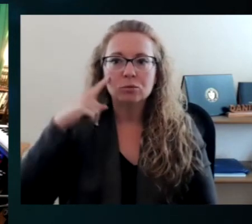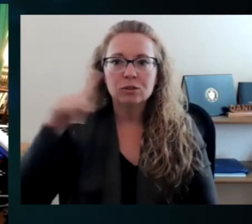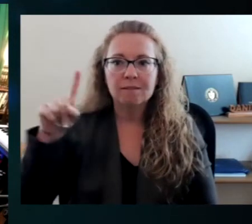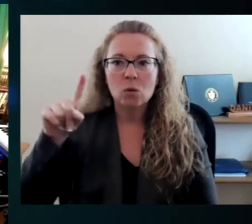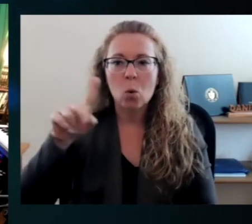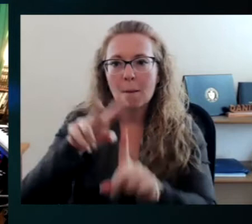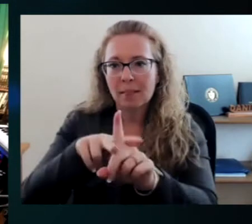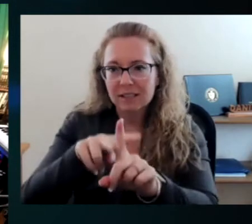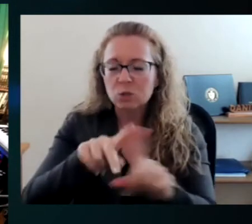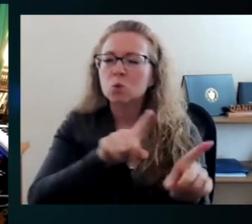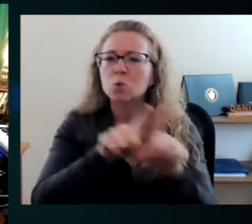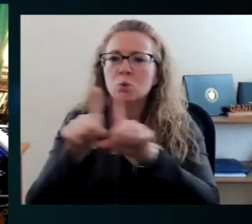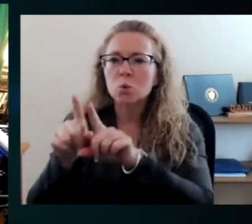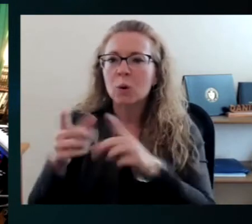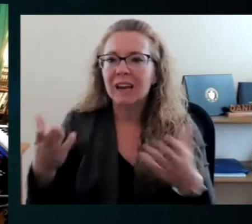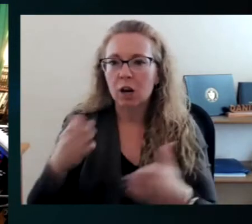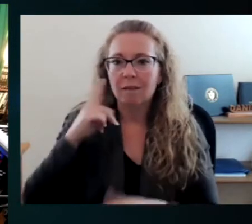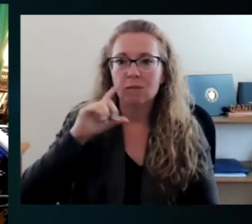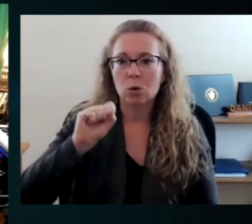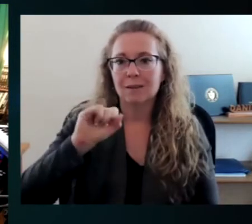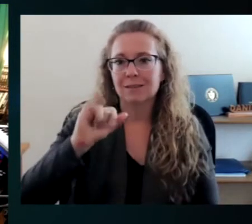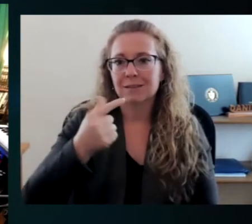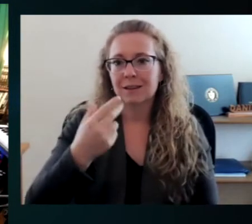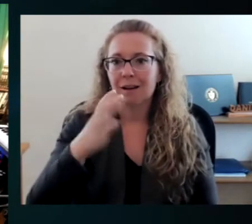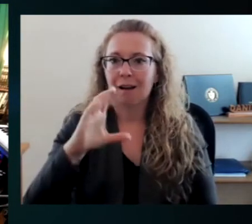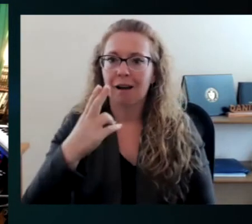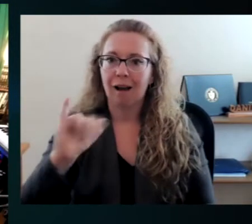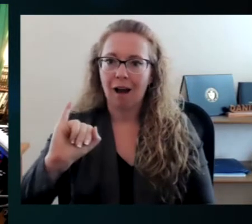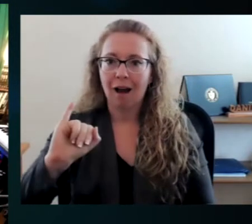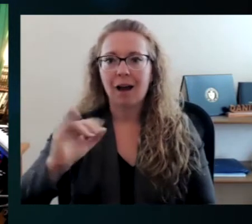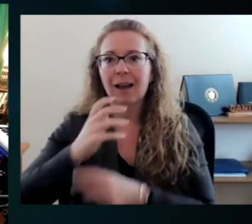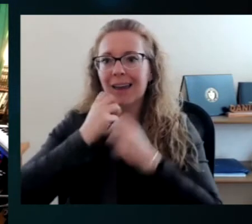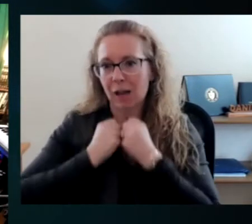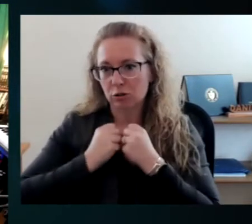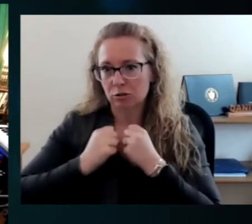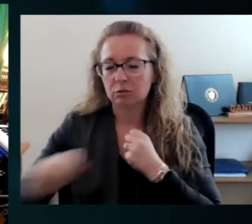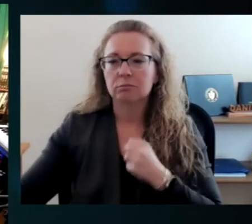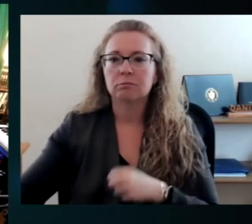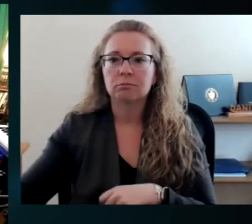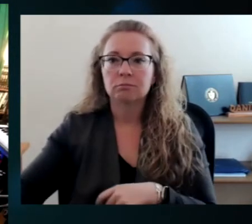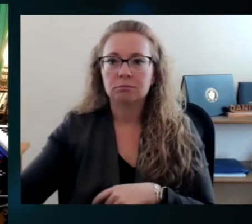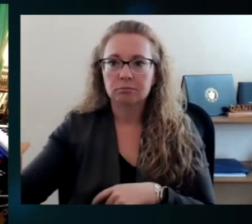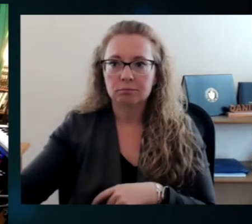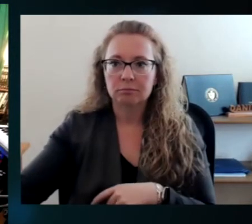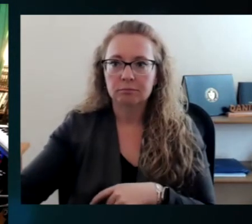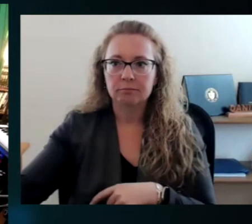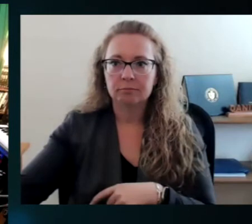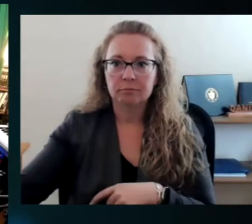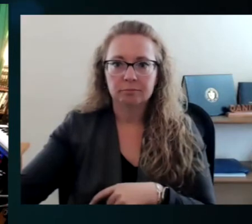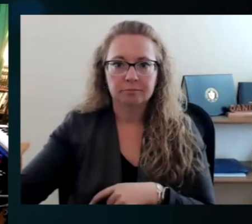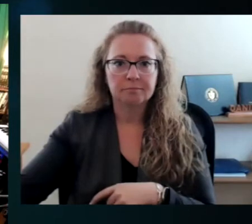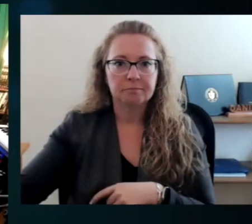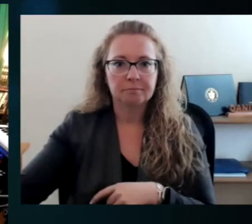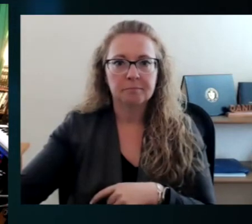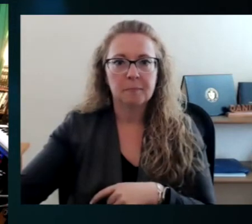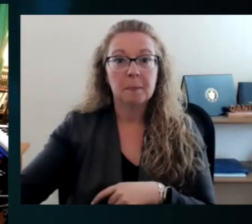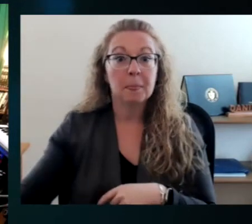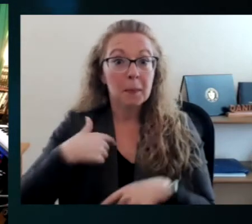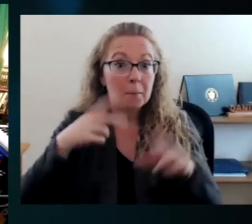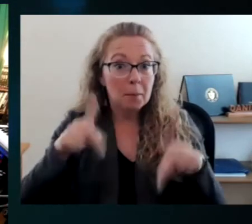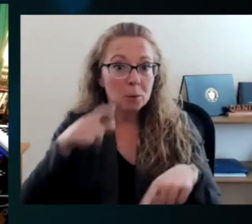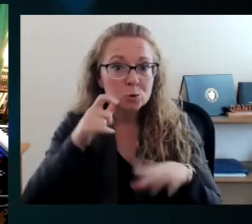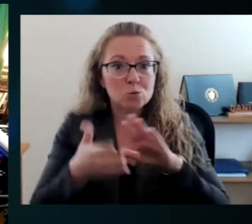member of SIGCHI Cares. And I am the person organizing this fifth in our series